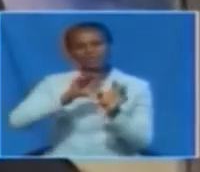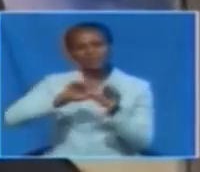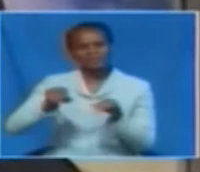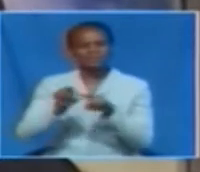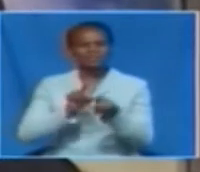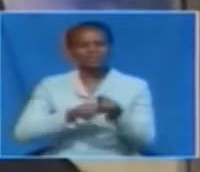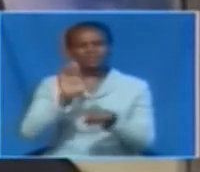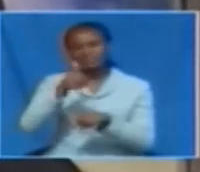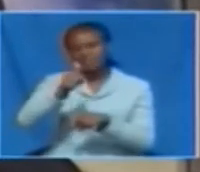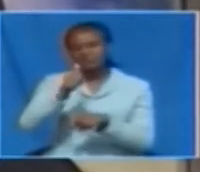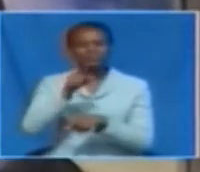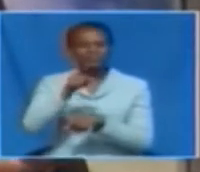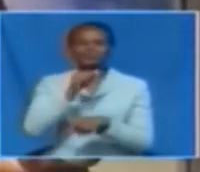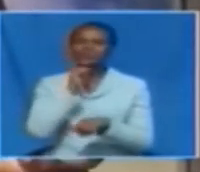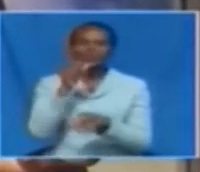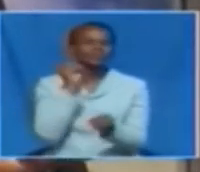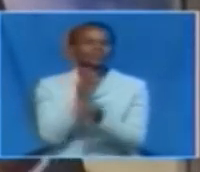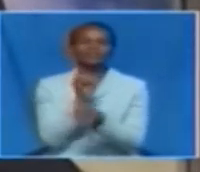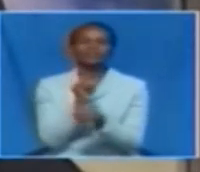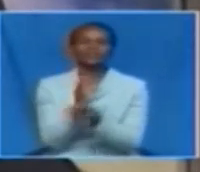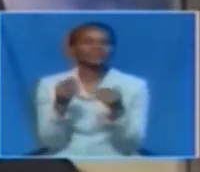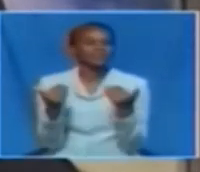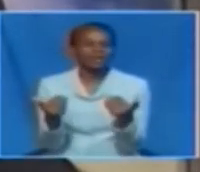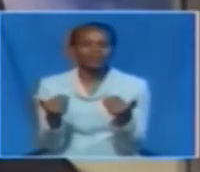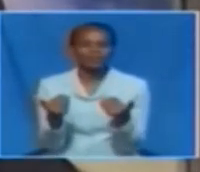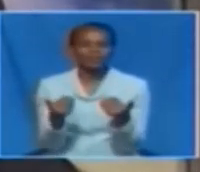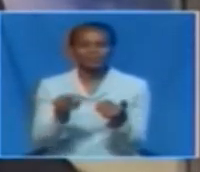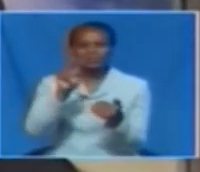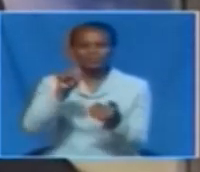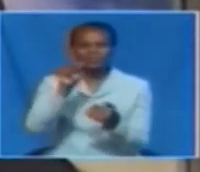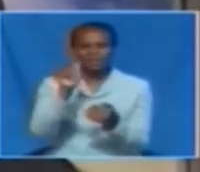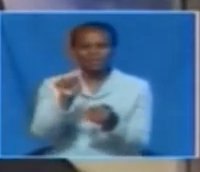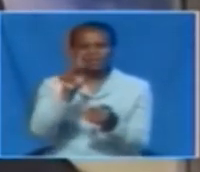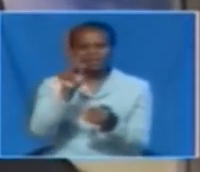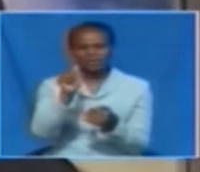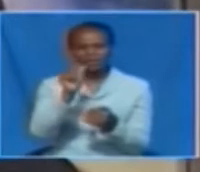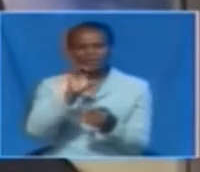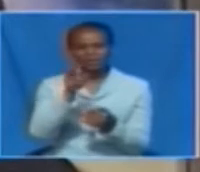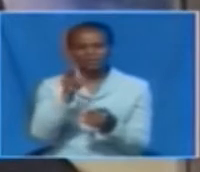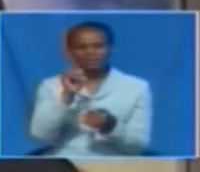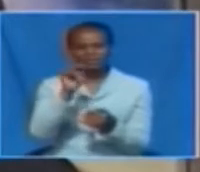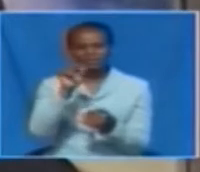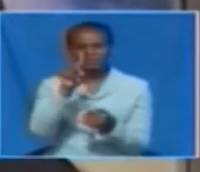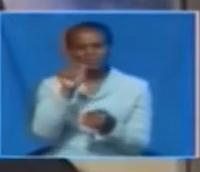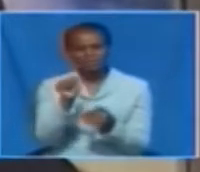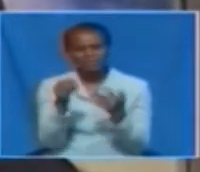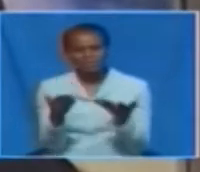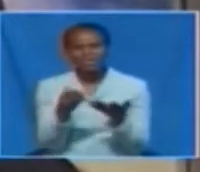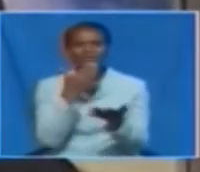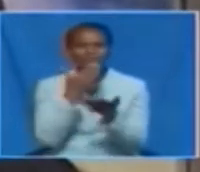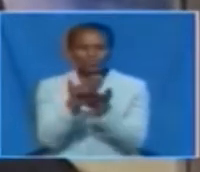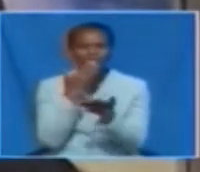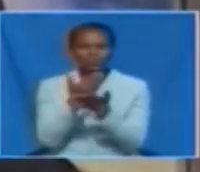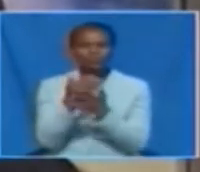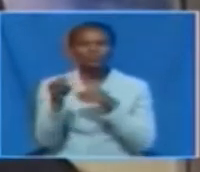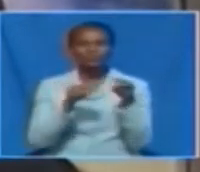you said you needed to leave office. Yeah, do you know how close... now currently Mr. Nakachinda who's been very close to you. But do you know how close... you're not good for management